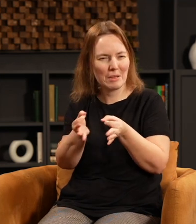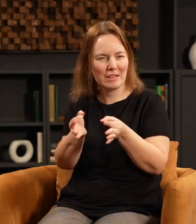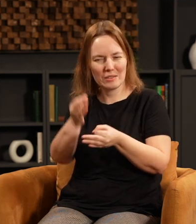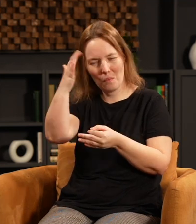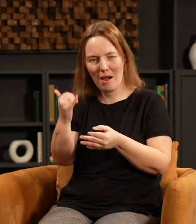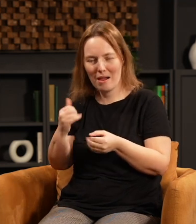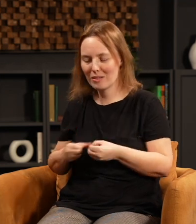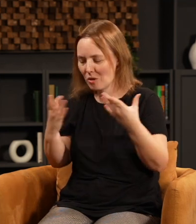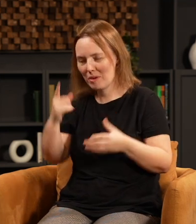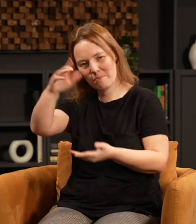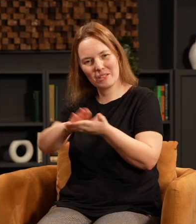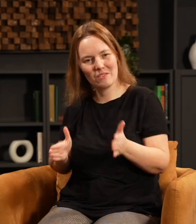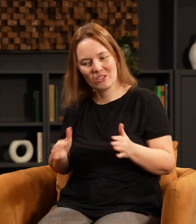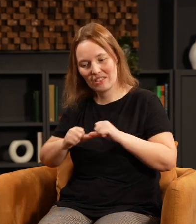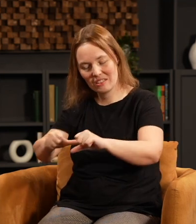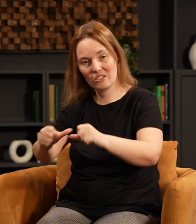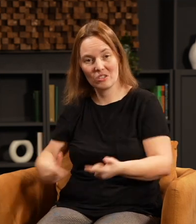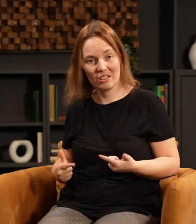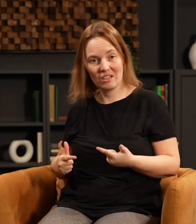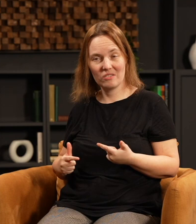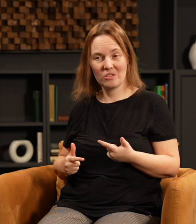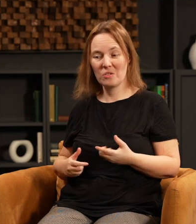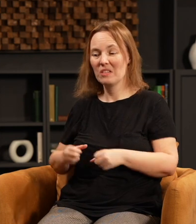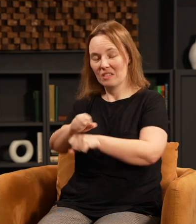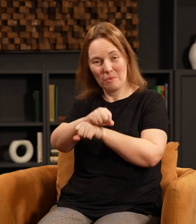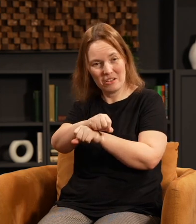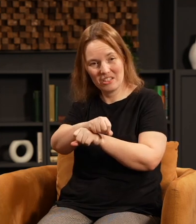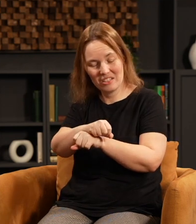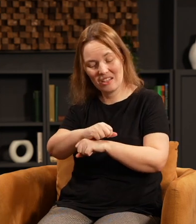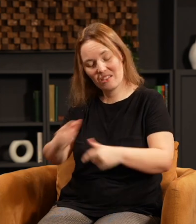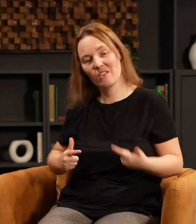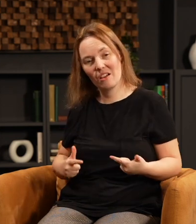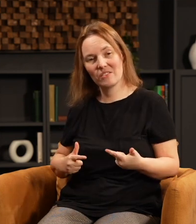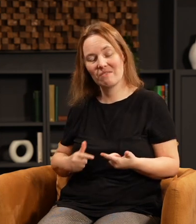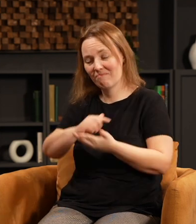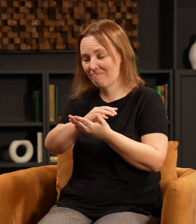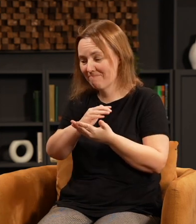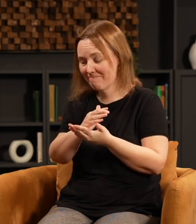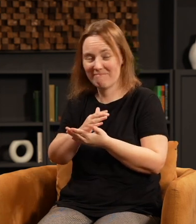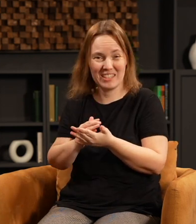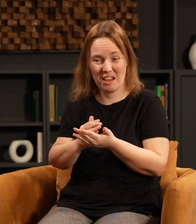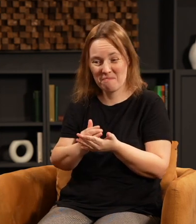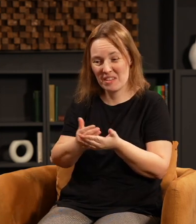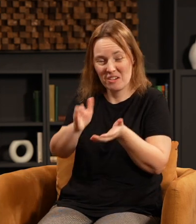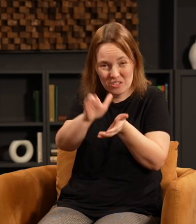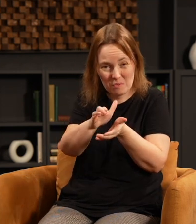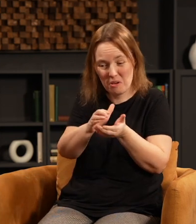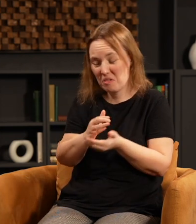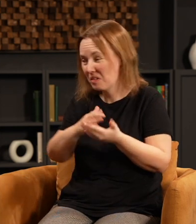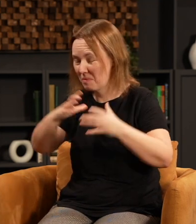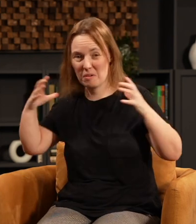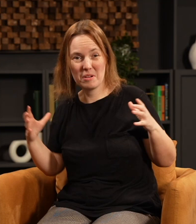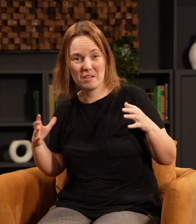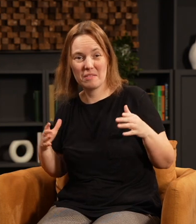in the body of Christ, they continue to live with these lingering bondages in their lives, some small, some great, because we're afraid